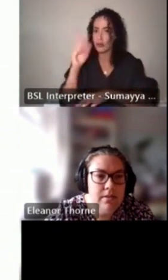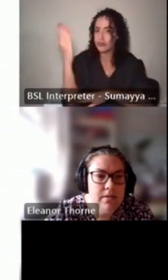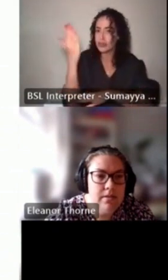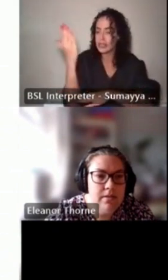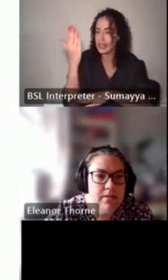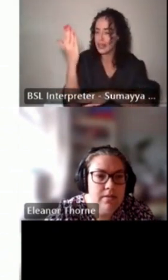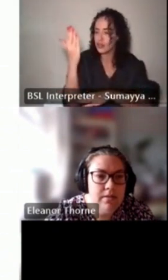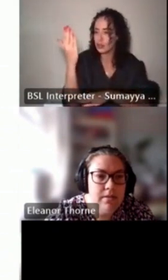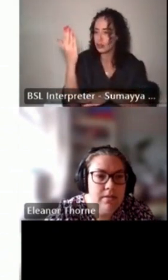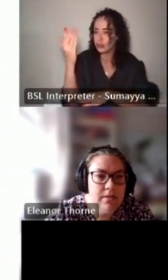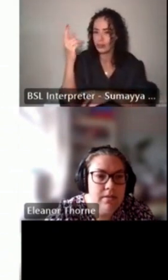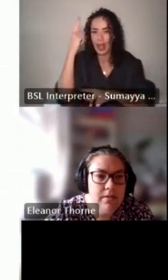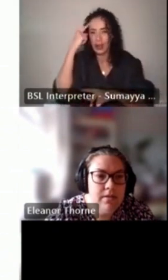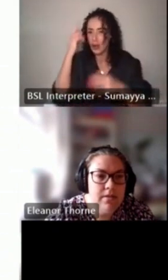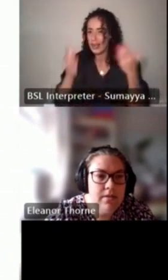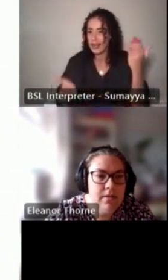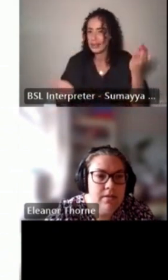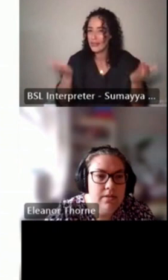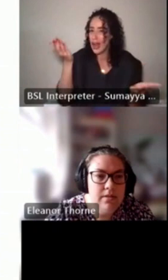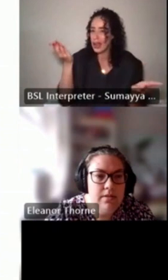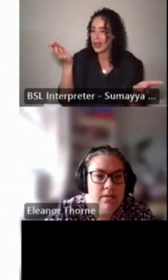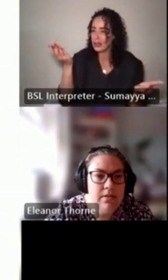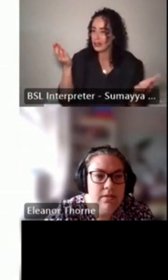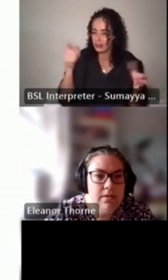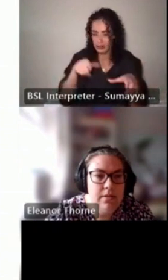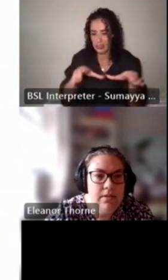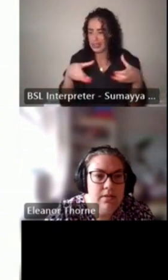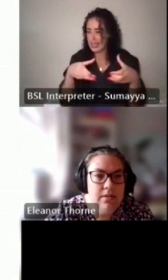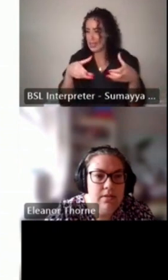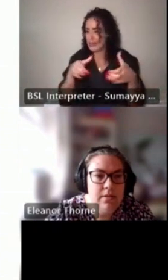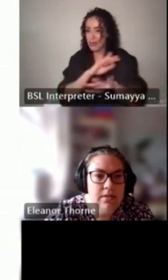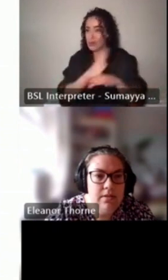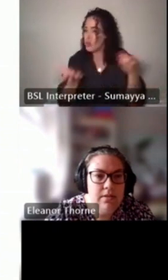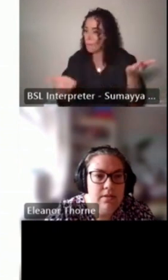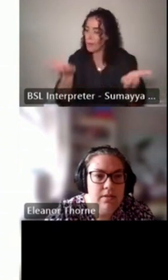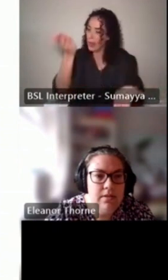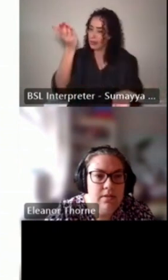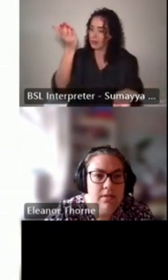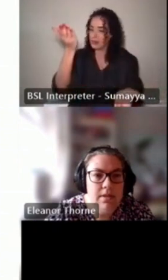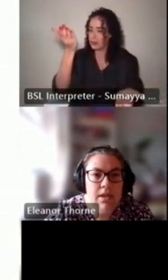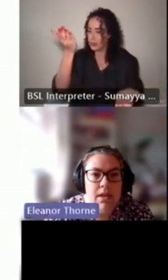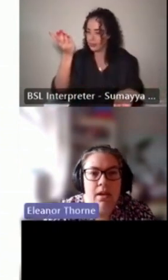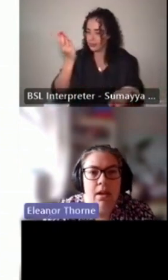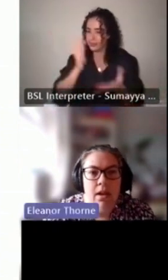don't think it is fair to the team to have such an unbalanced workload.